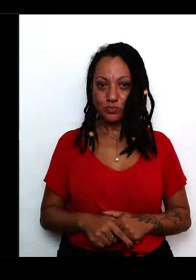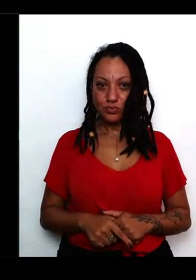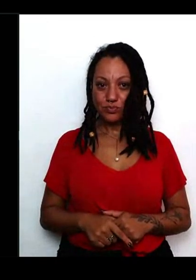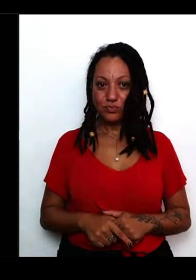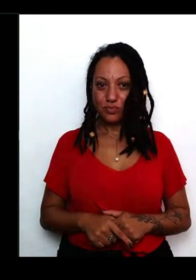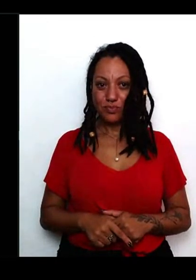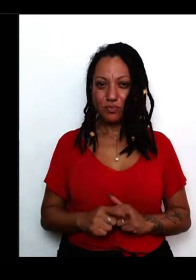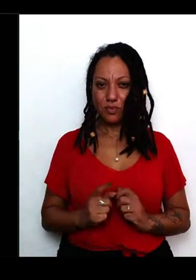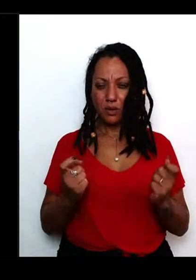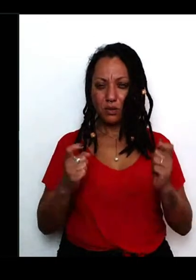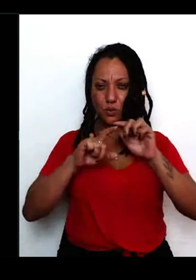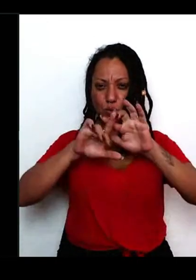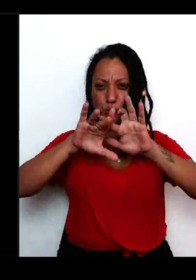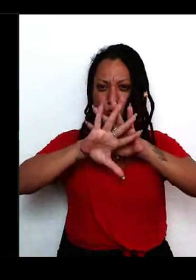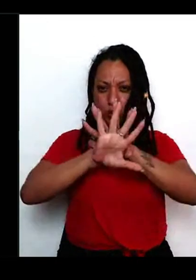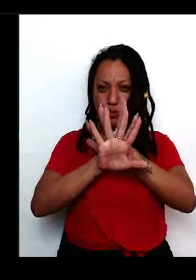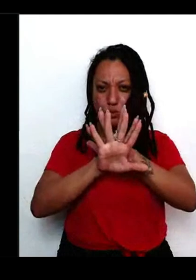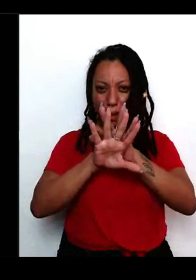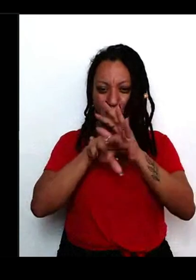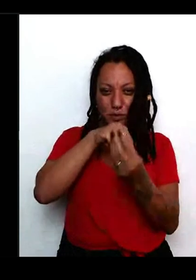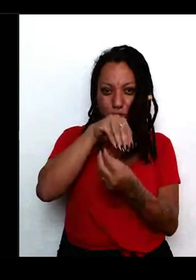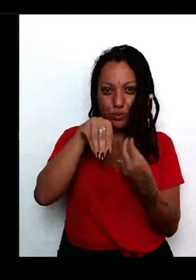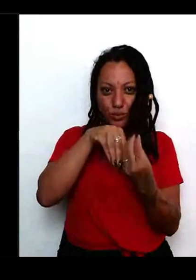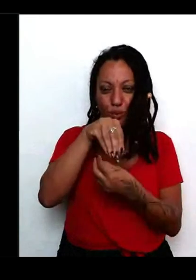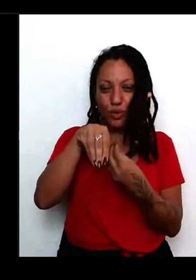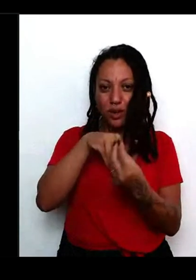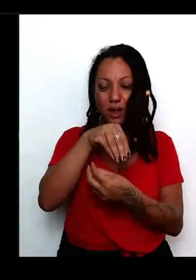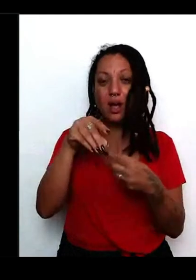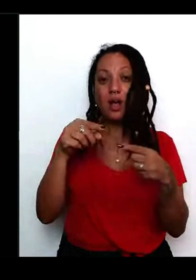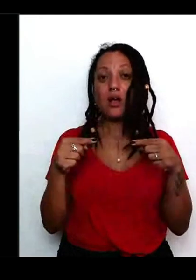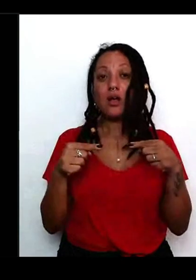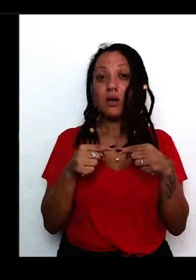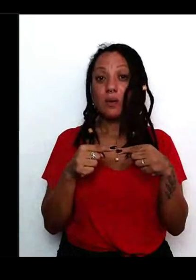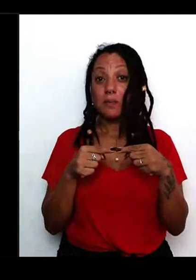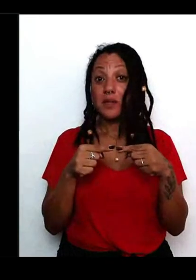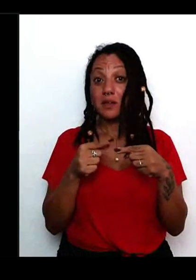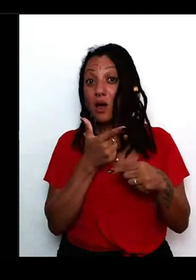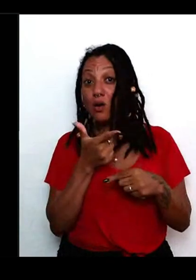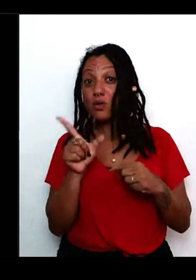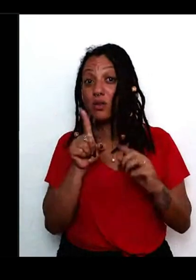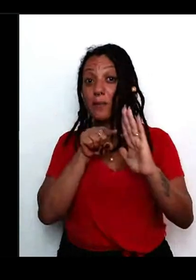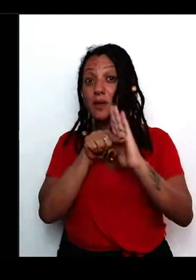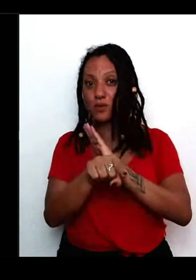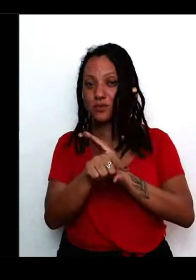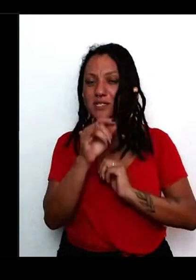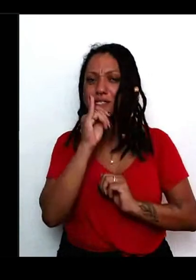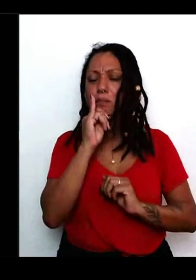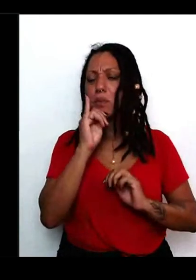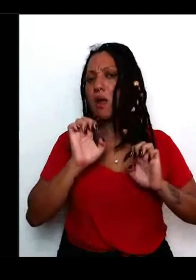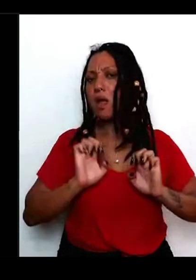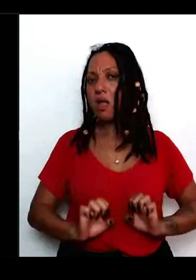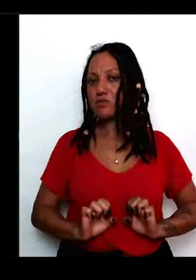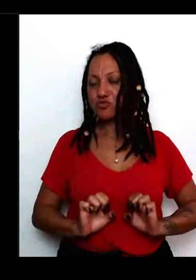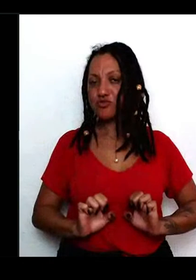by this but by some of the other images and four questions could I have the next